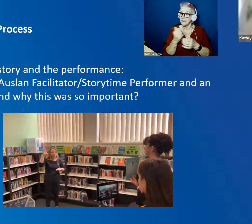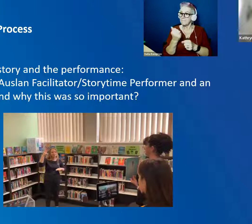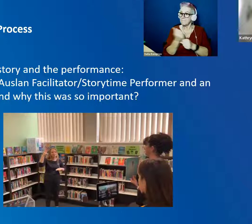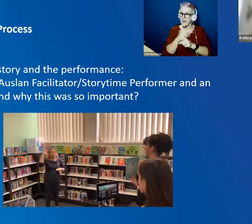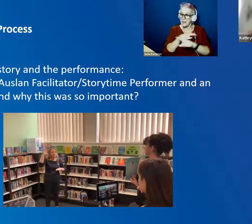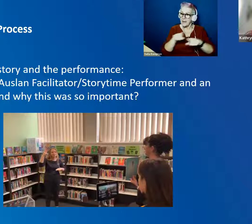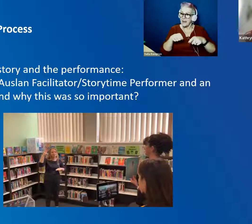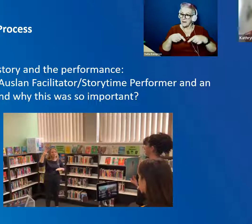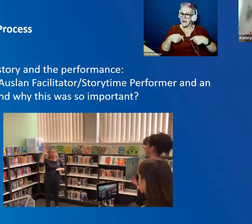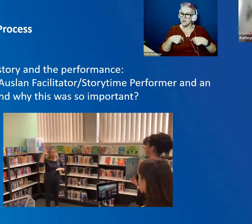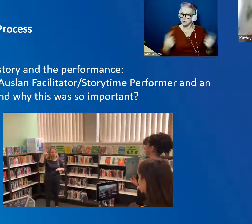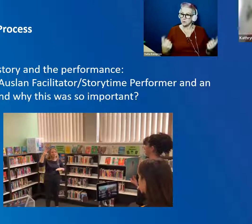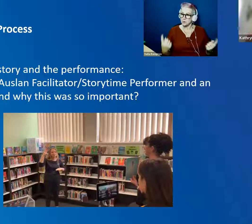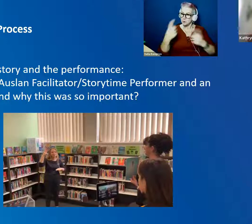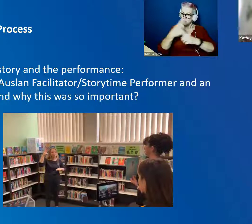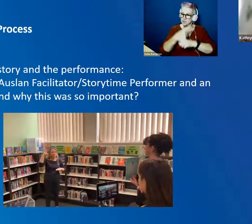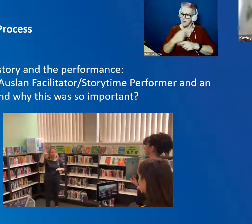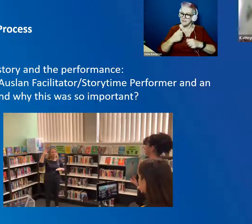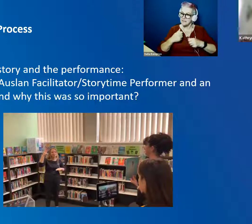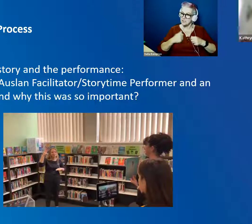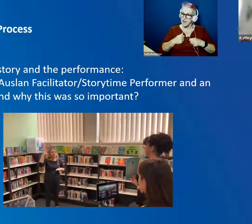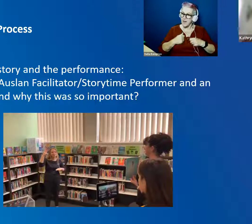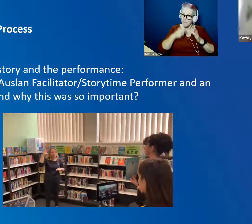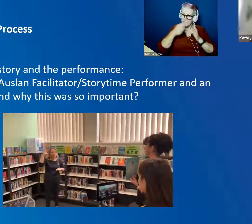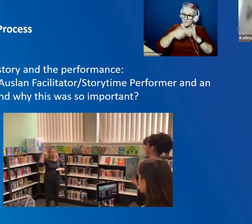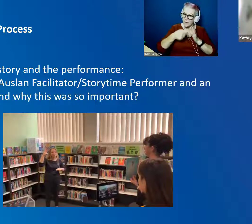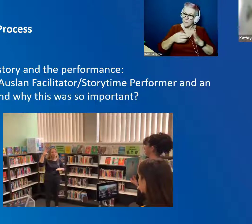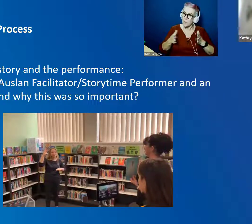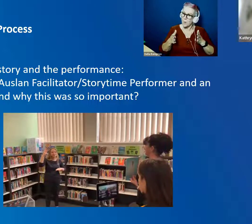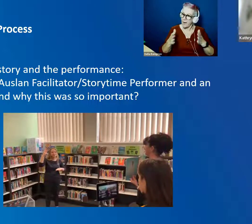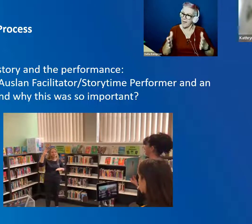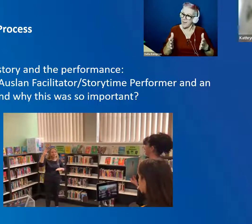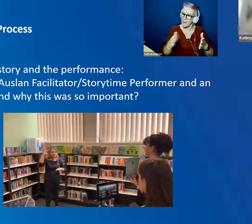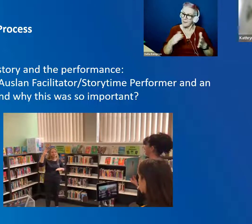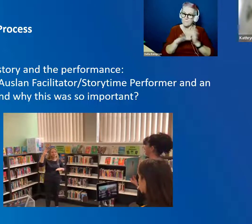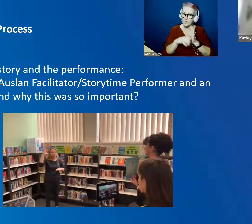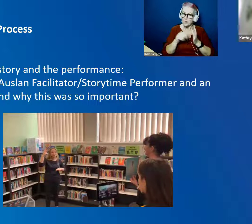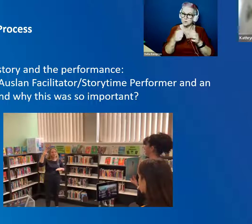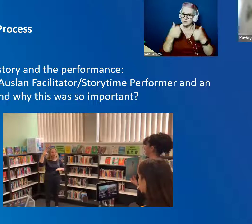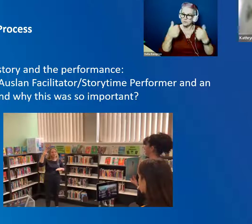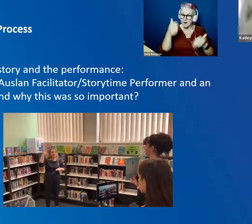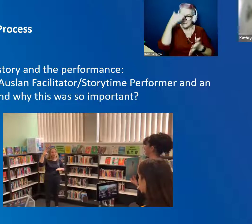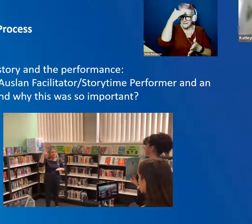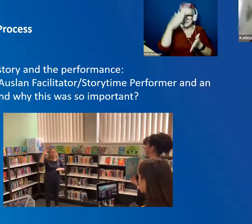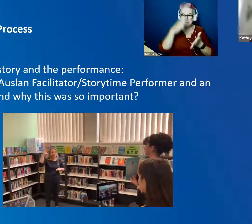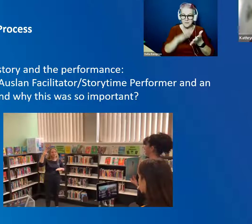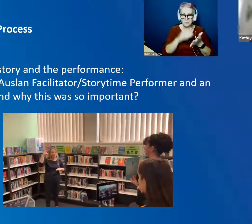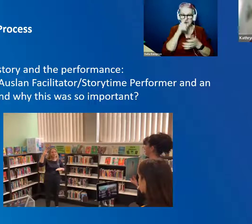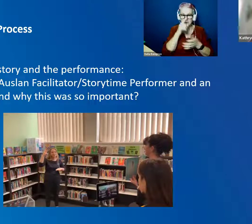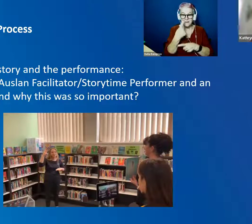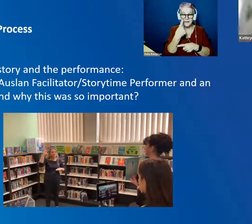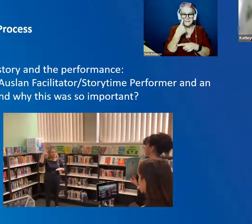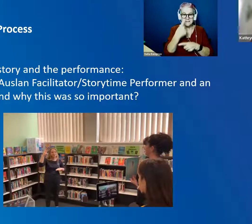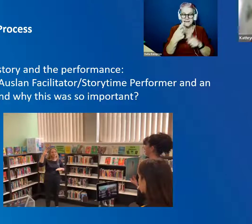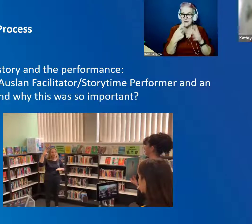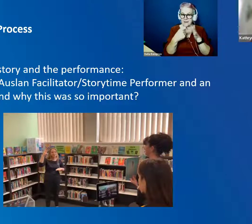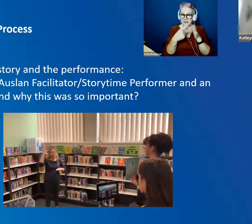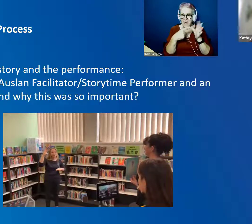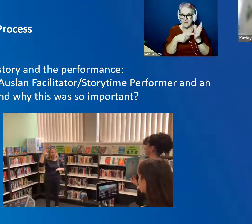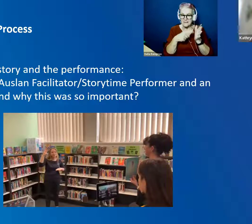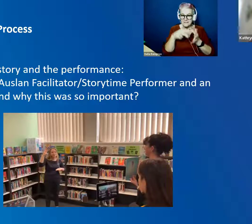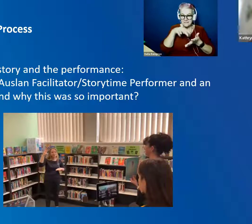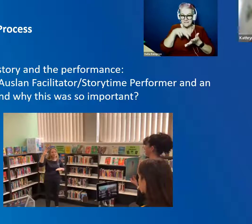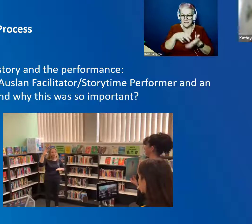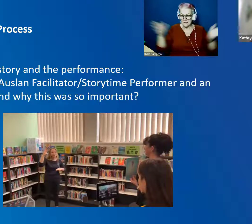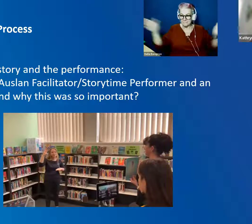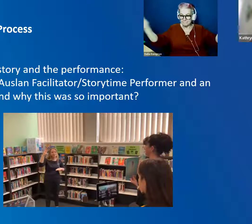to film all of our story times now because of this experience. You'll see here that Kate is standing in a wider area, and we film